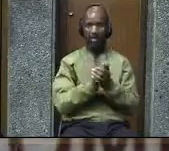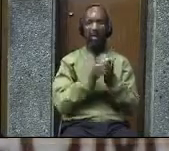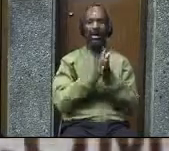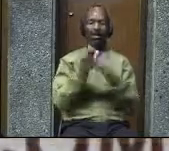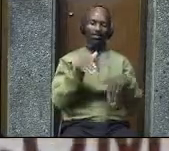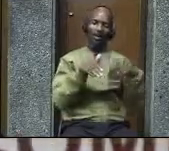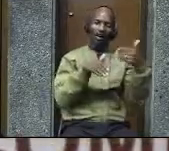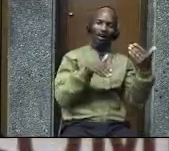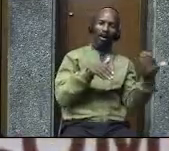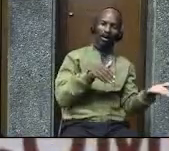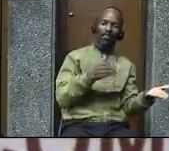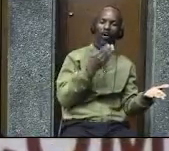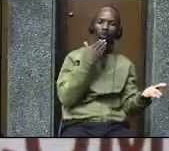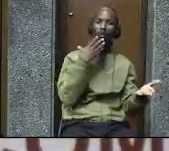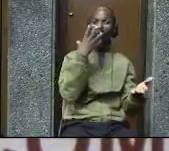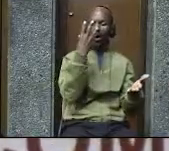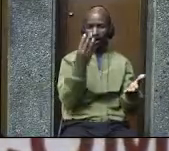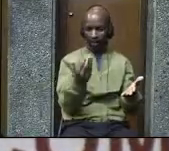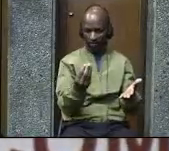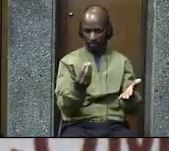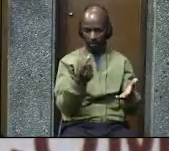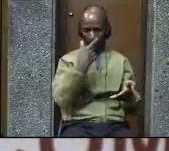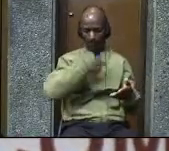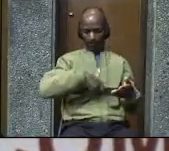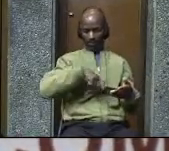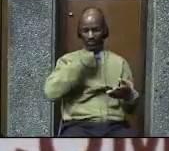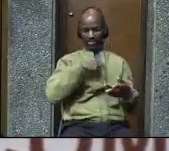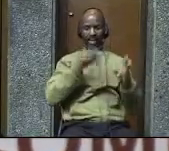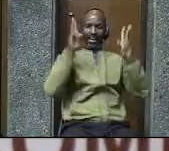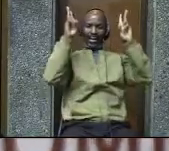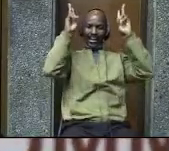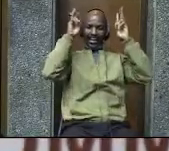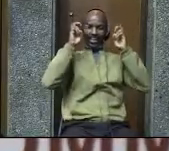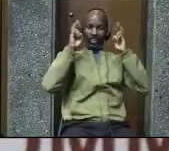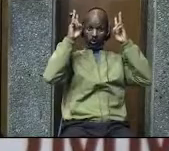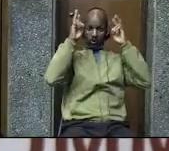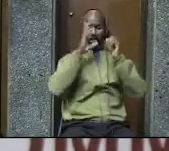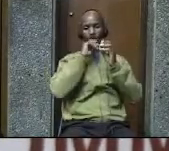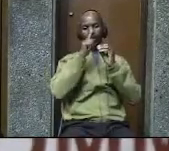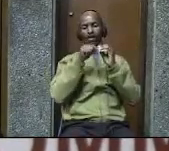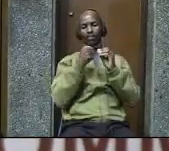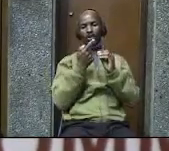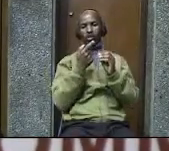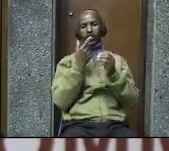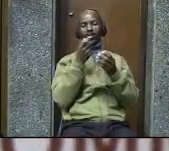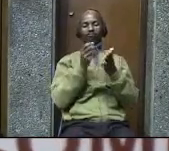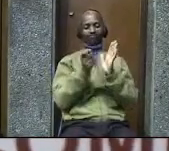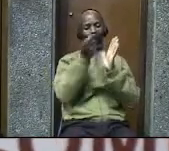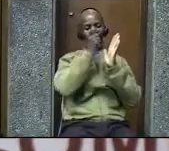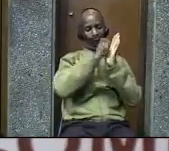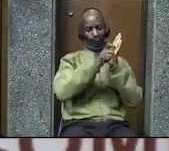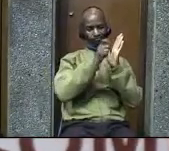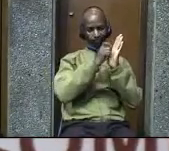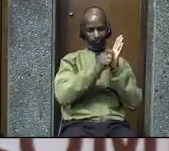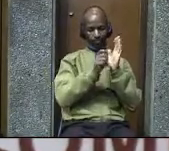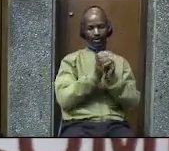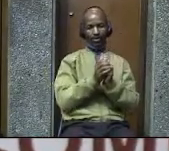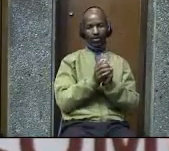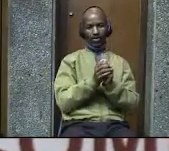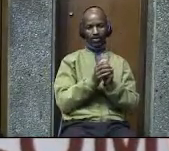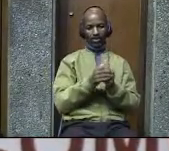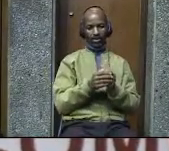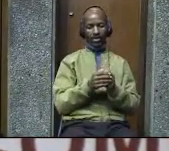are others who have personal issues that are touching them. We've taken